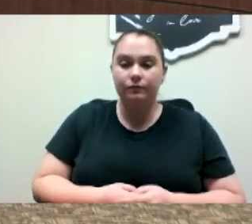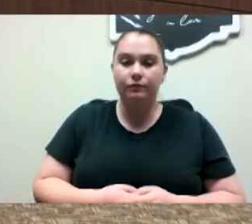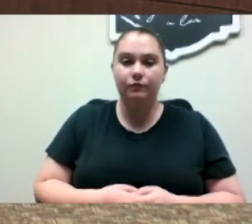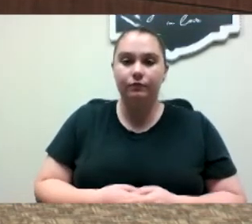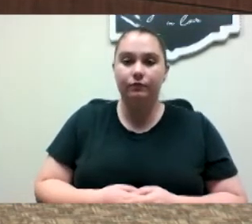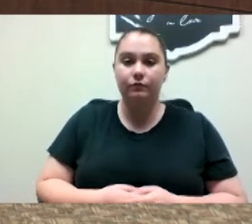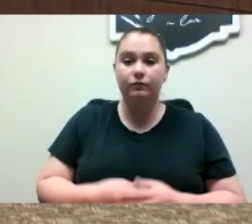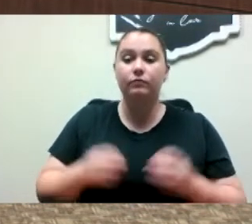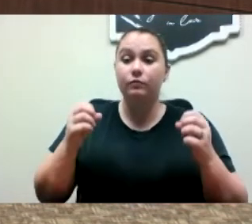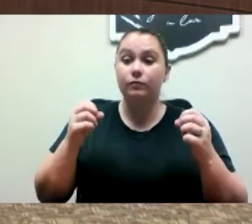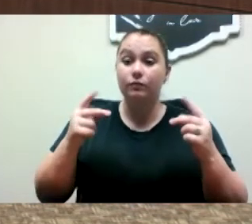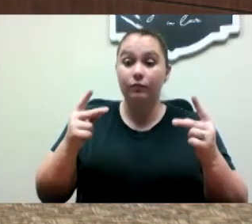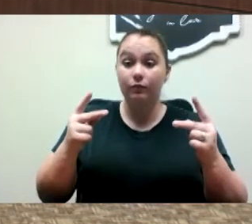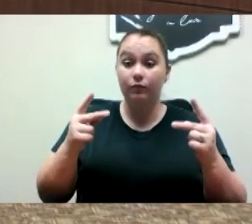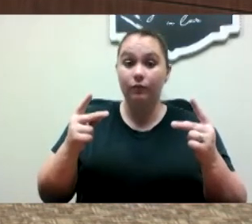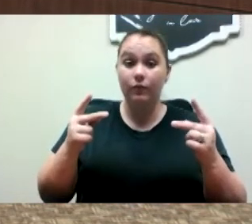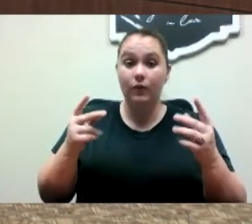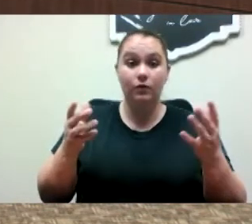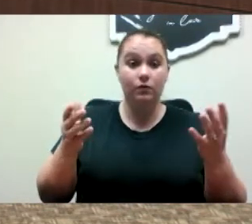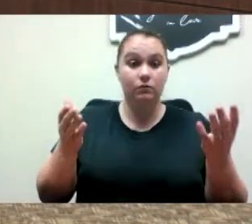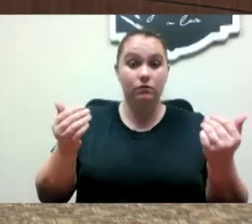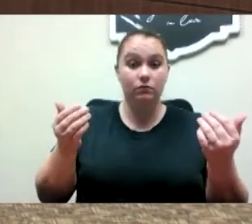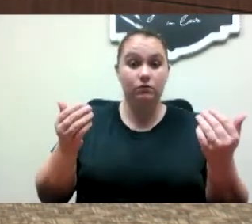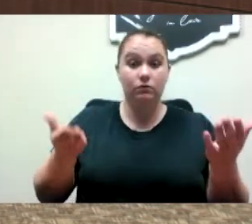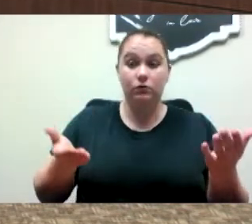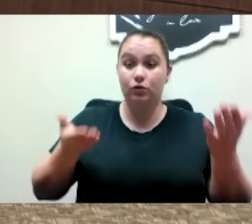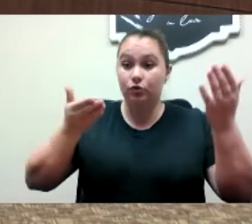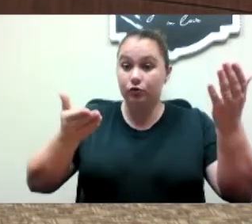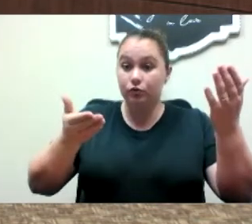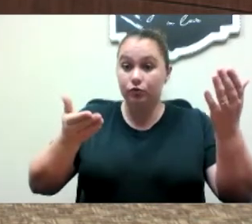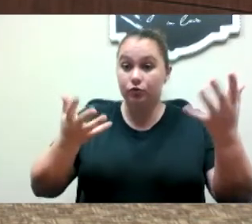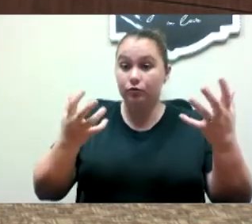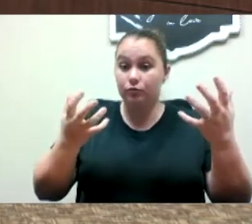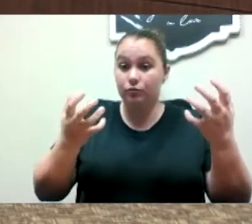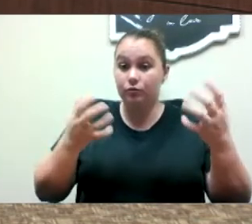Okay, well, I'll entertain a motion for one or the other.